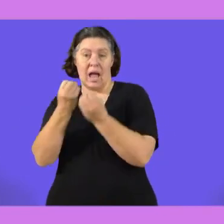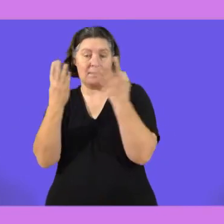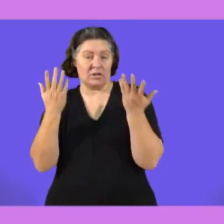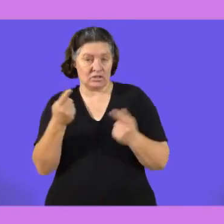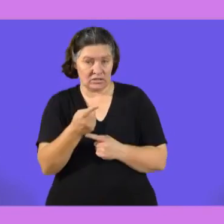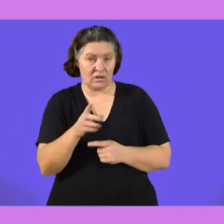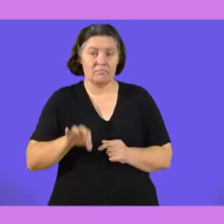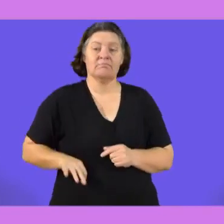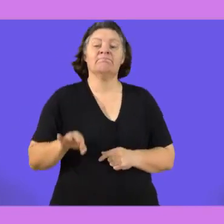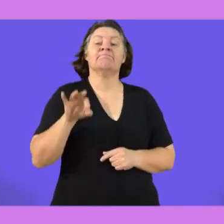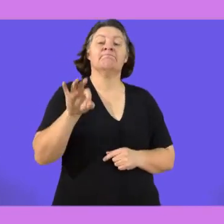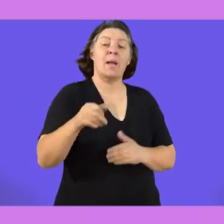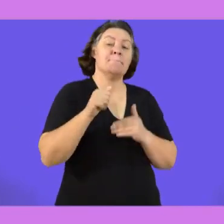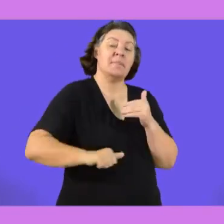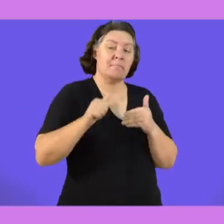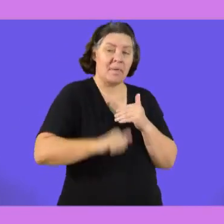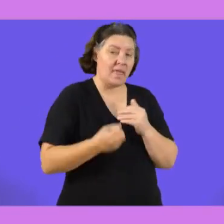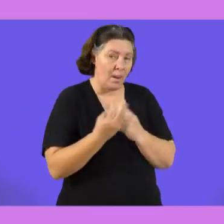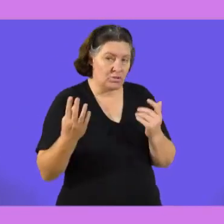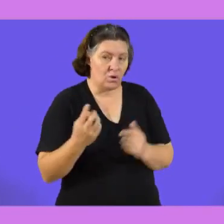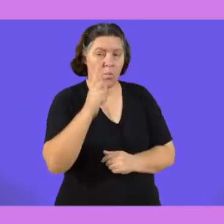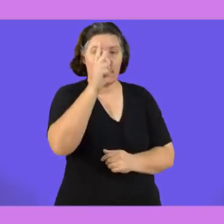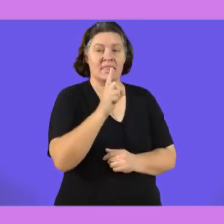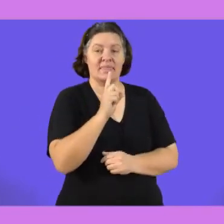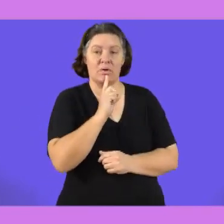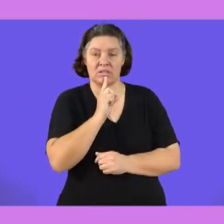So Mr. Adams is contributing every month